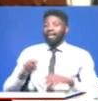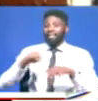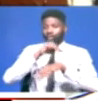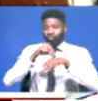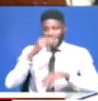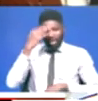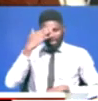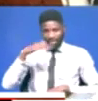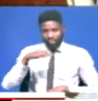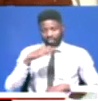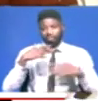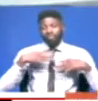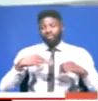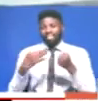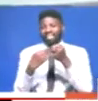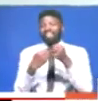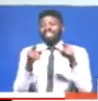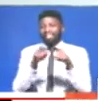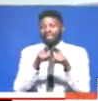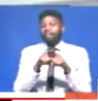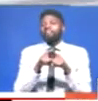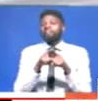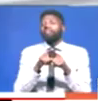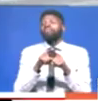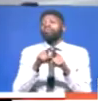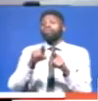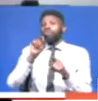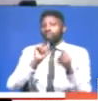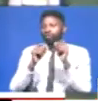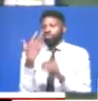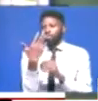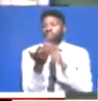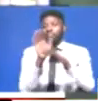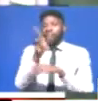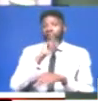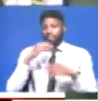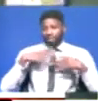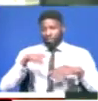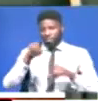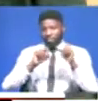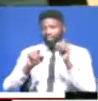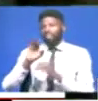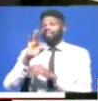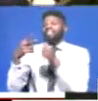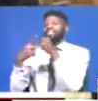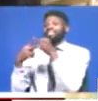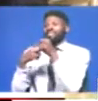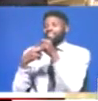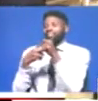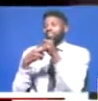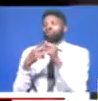returned nomination papers for the Speaker of National Assembly out of 37 who expressed interest for the